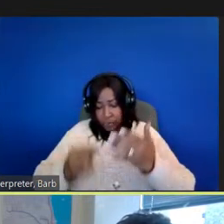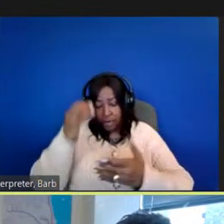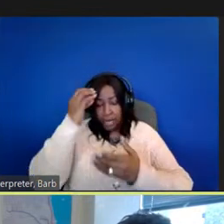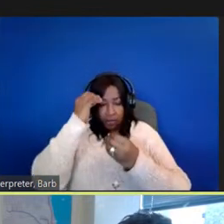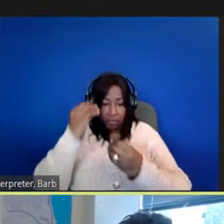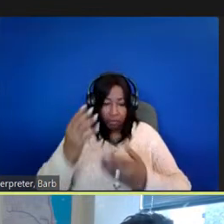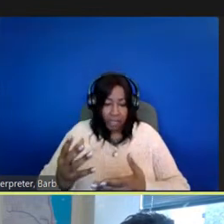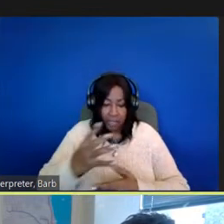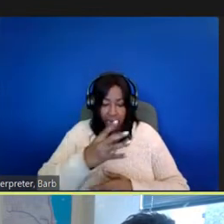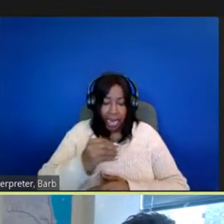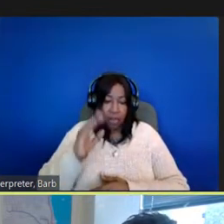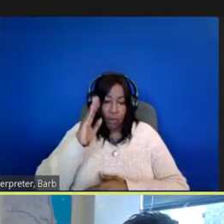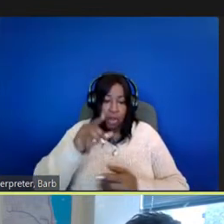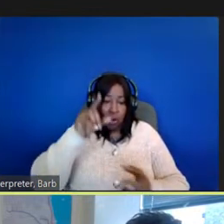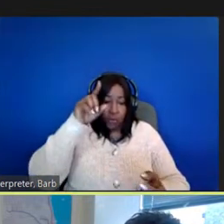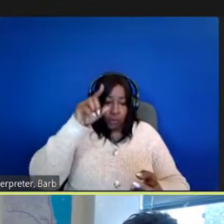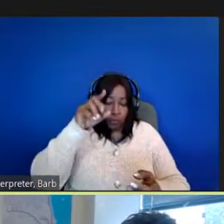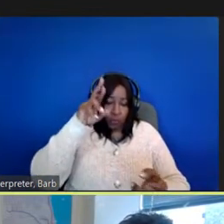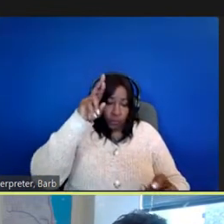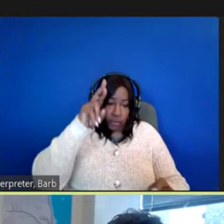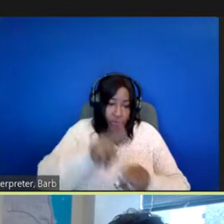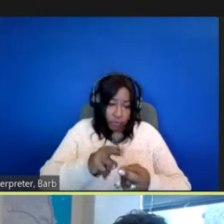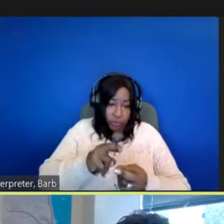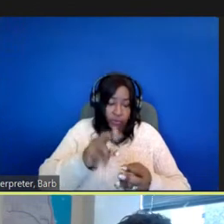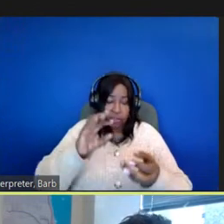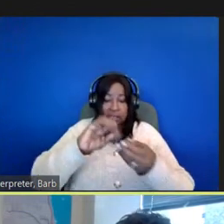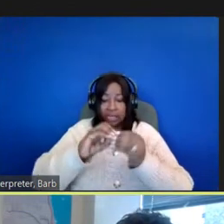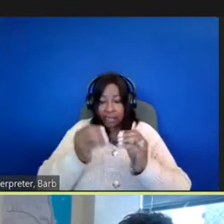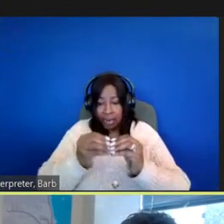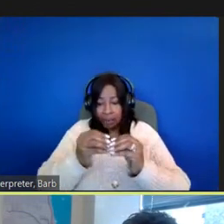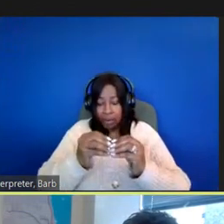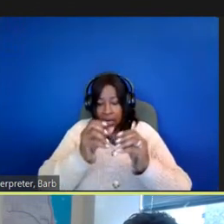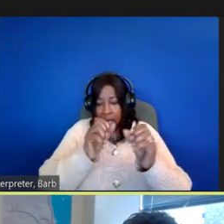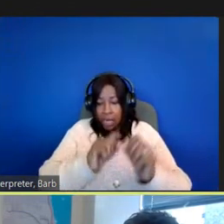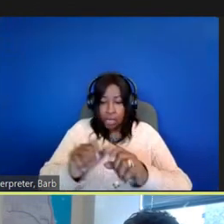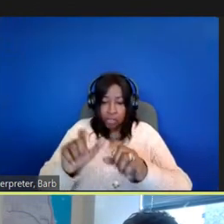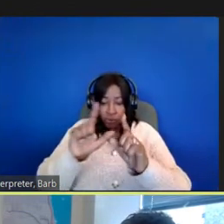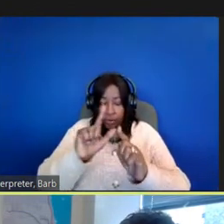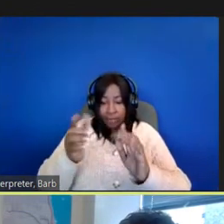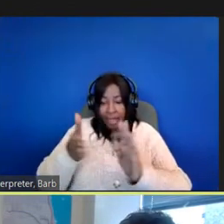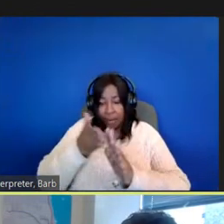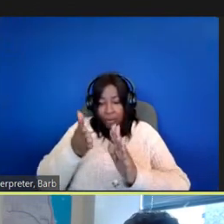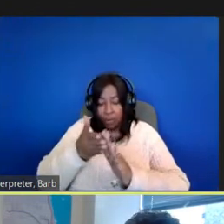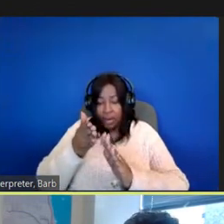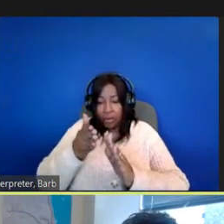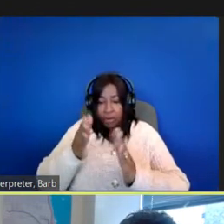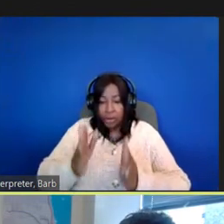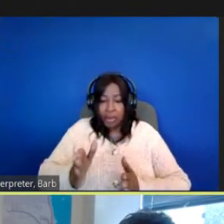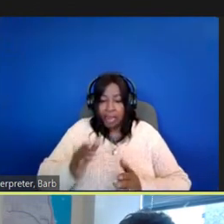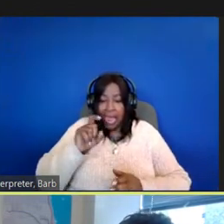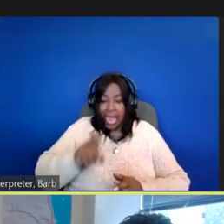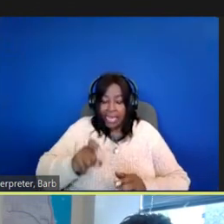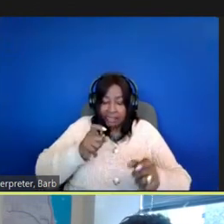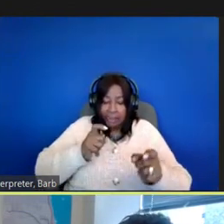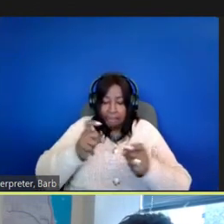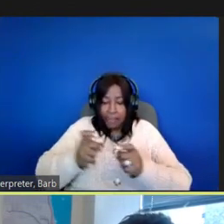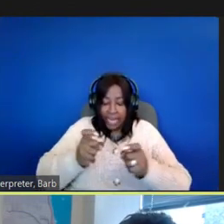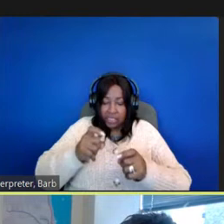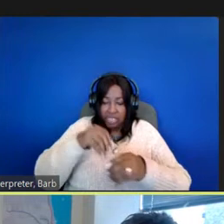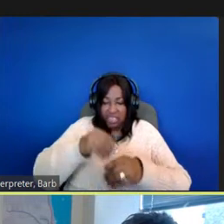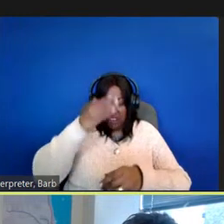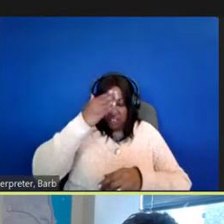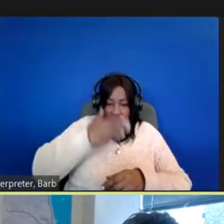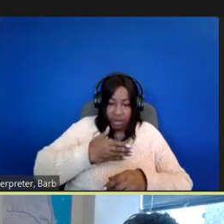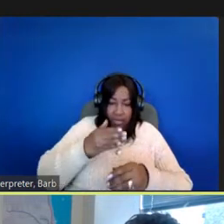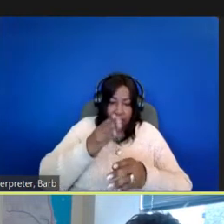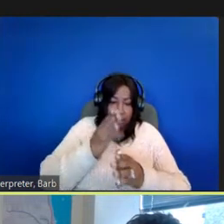And it will reduce the number of screens that the operator has to manage at the front of the bus. So